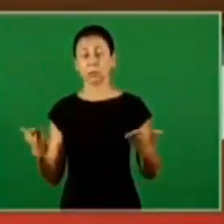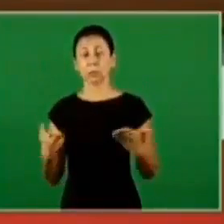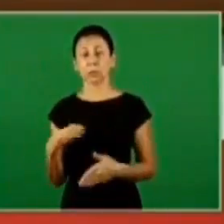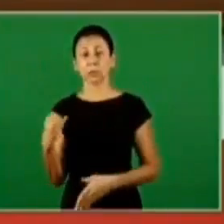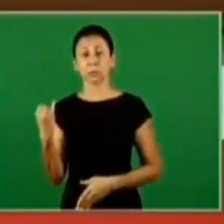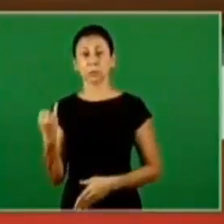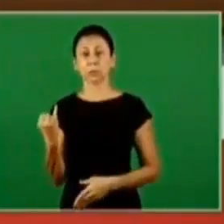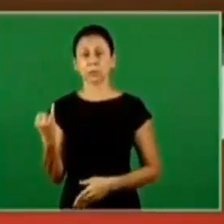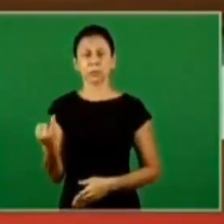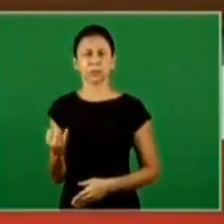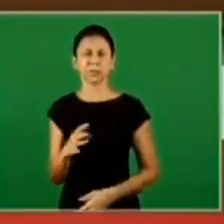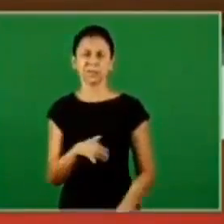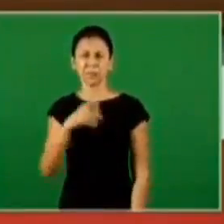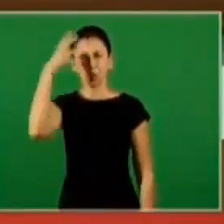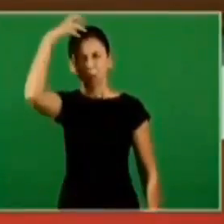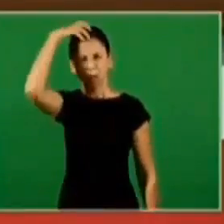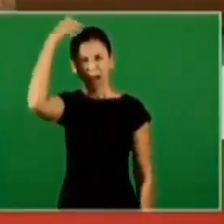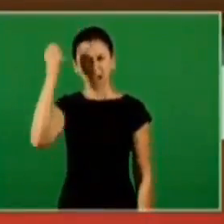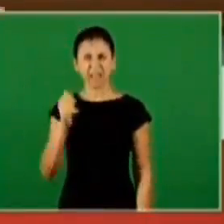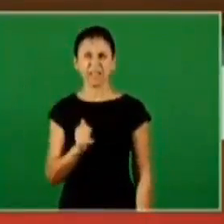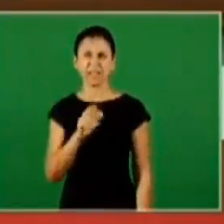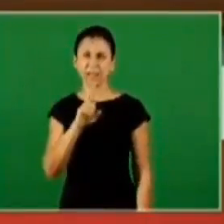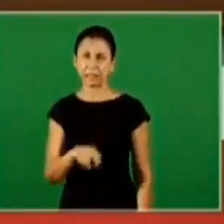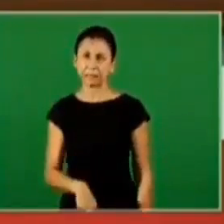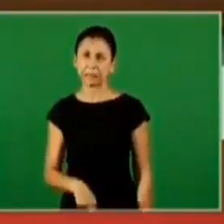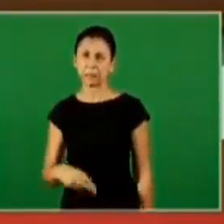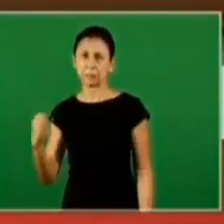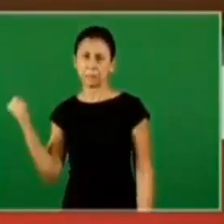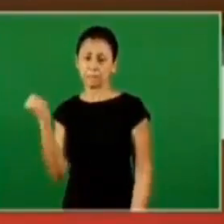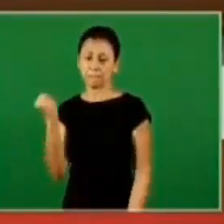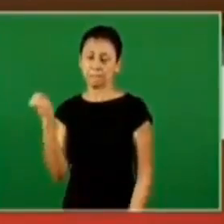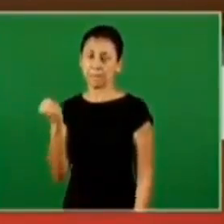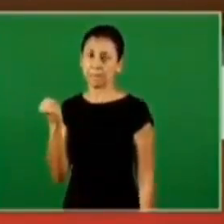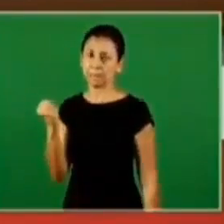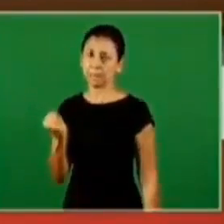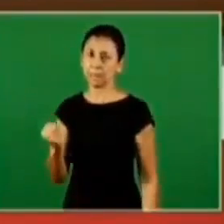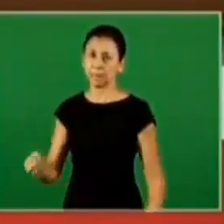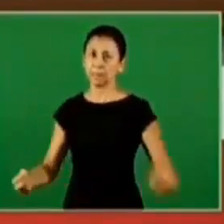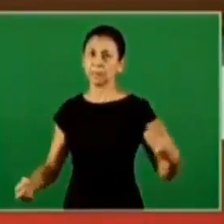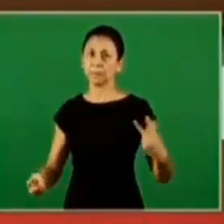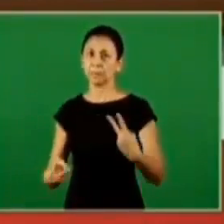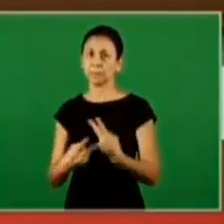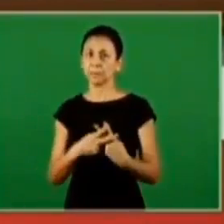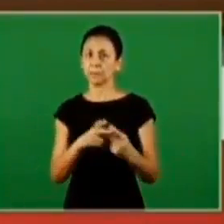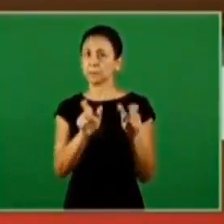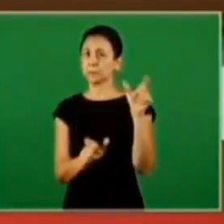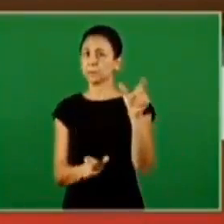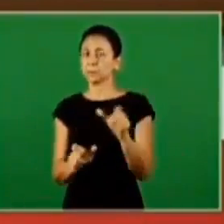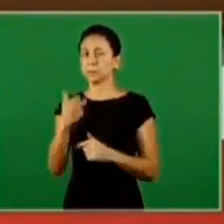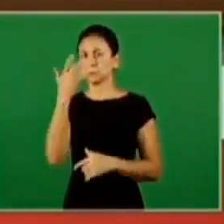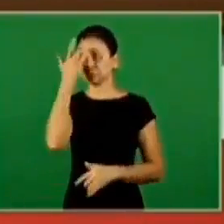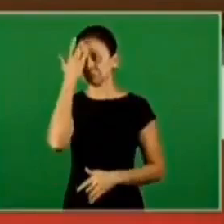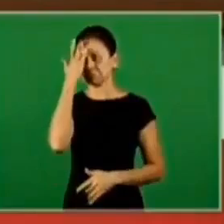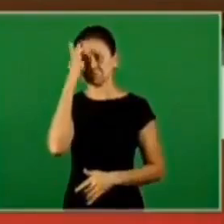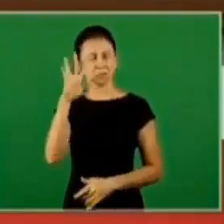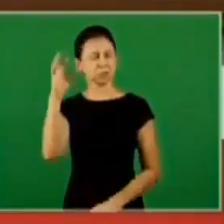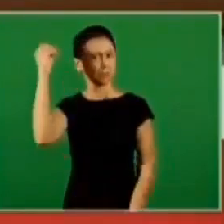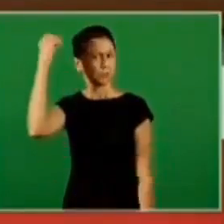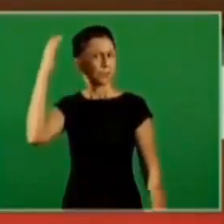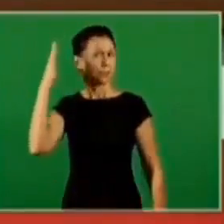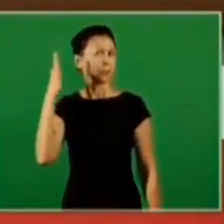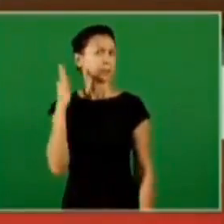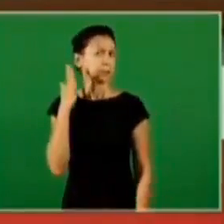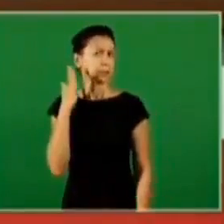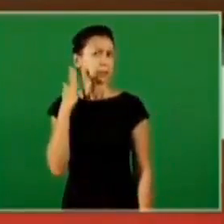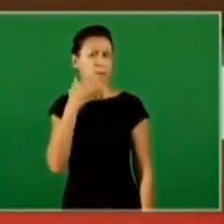important. He knew the reason. He knew what it was to kill. He knew what it was to imprison people, but he didn't know